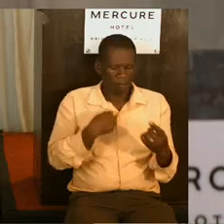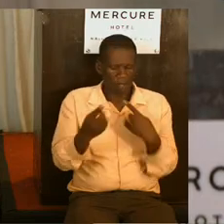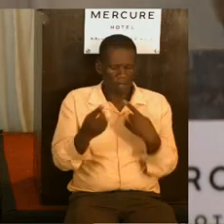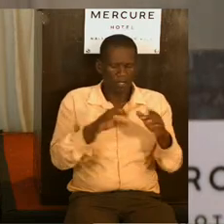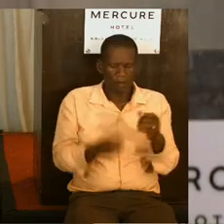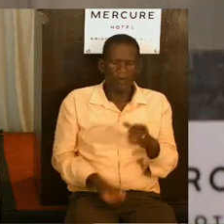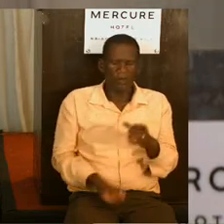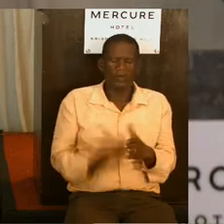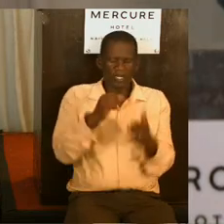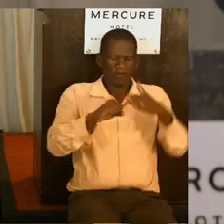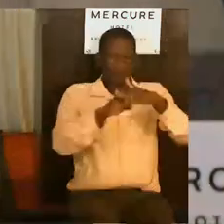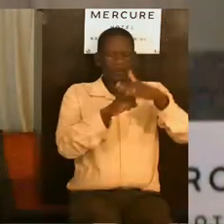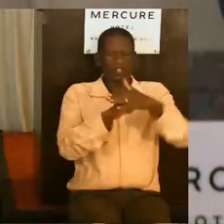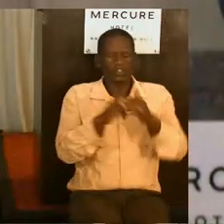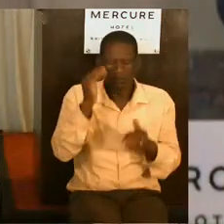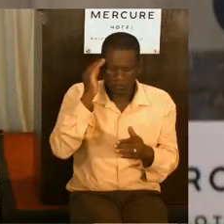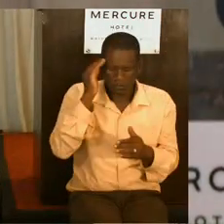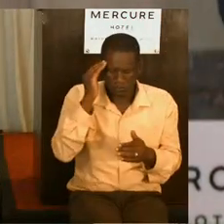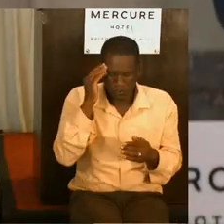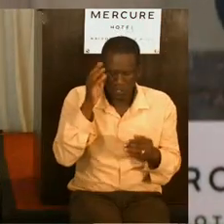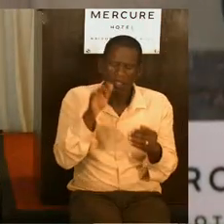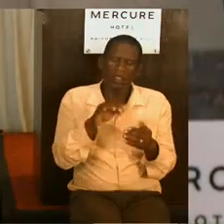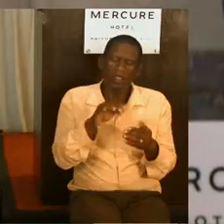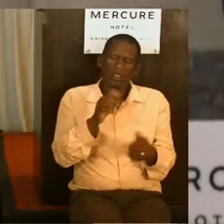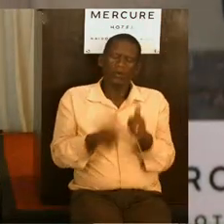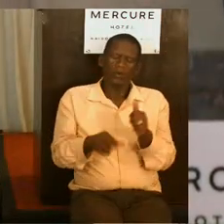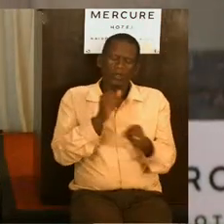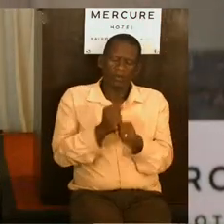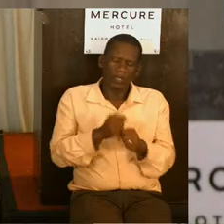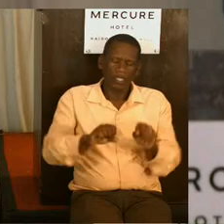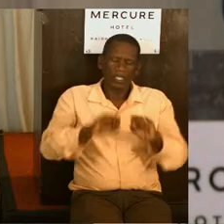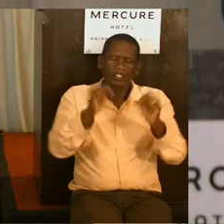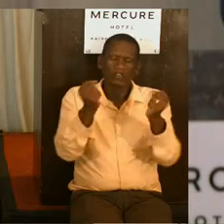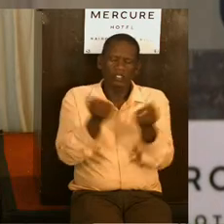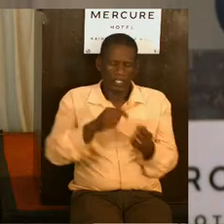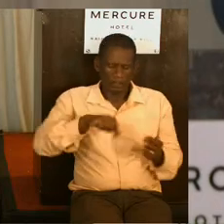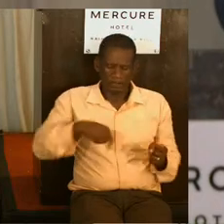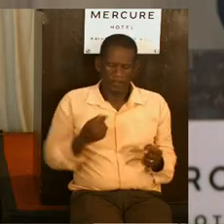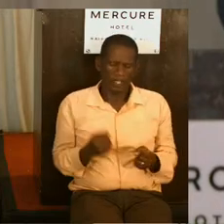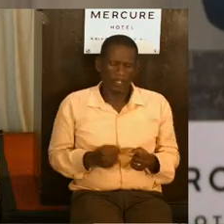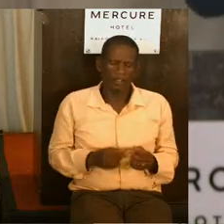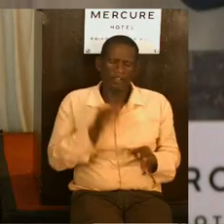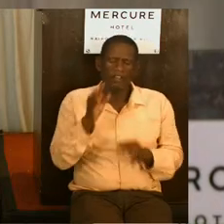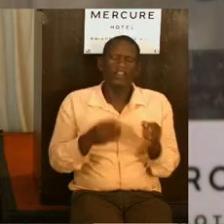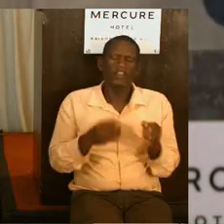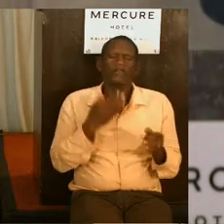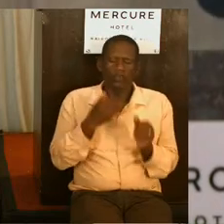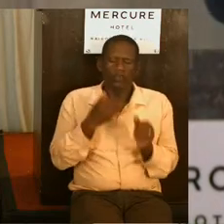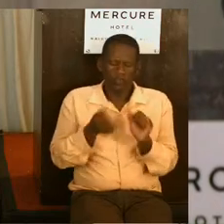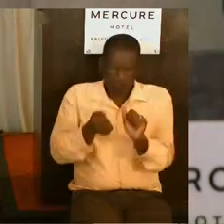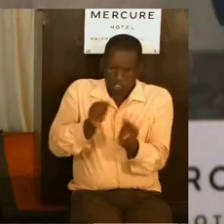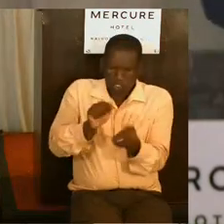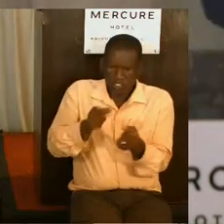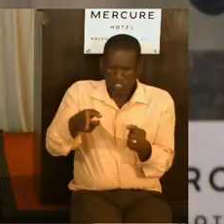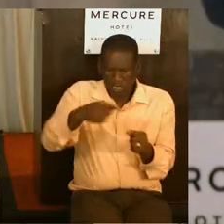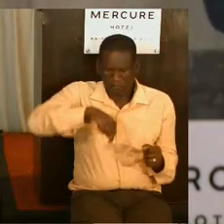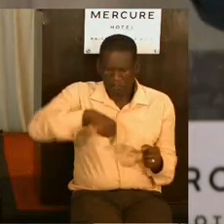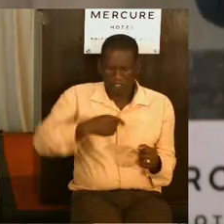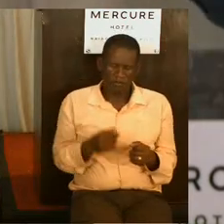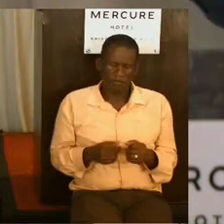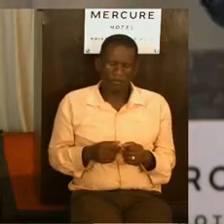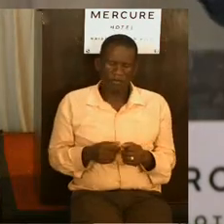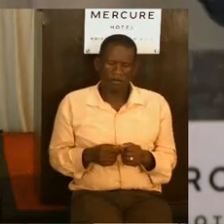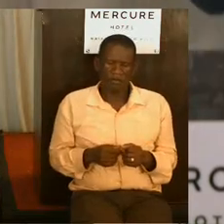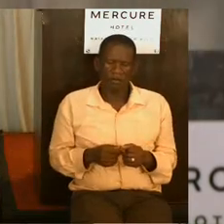creating a foundation of Education that then makes the society feel we want to transform ourselves it's